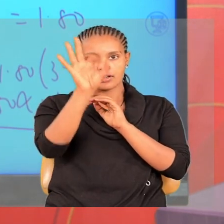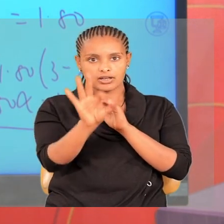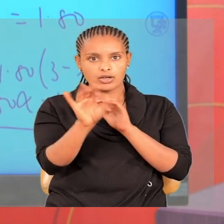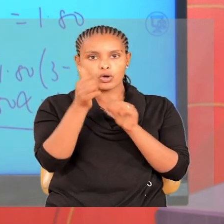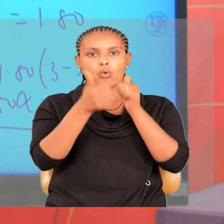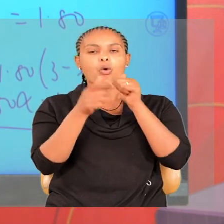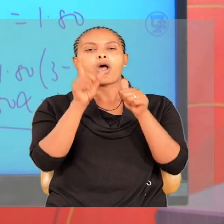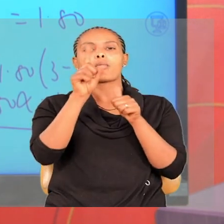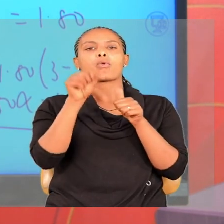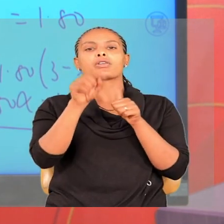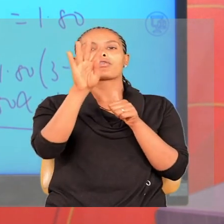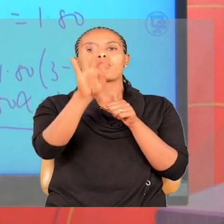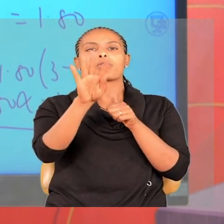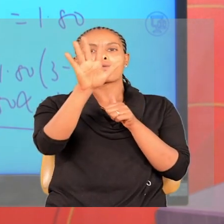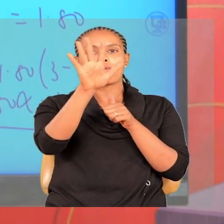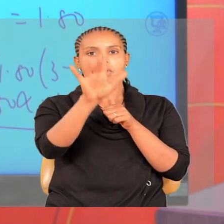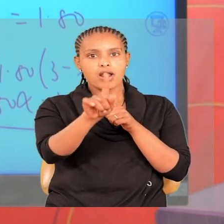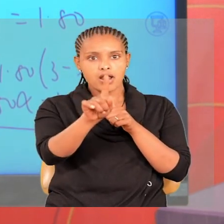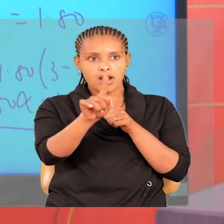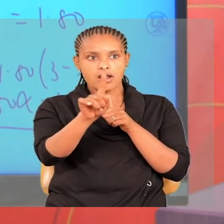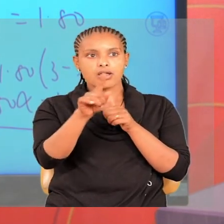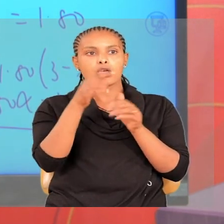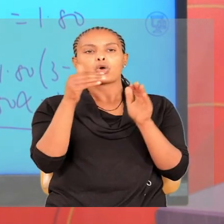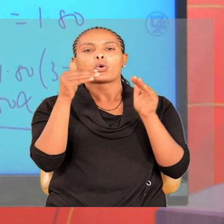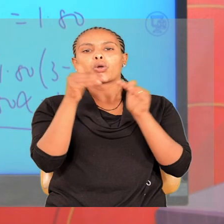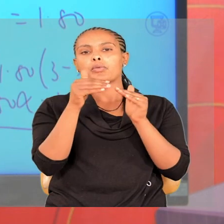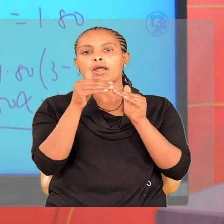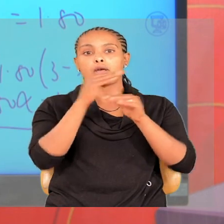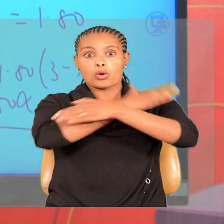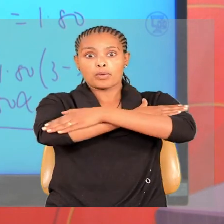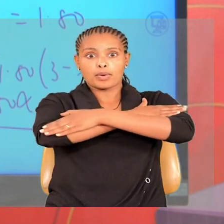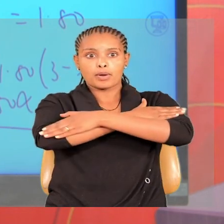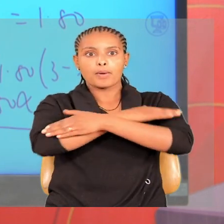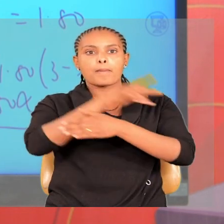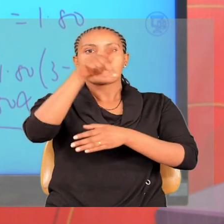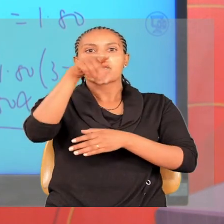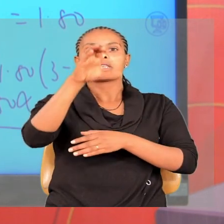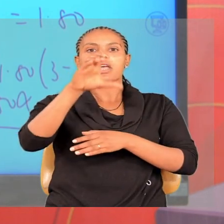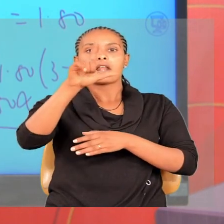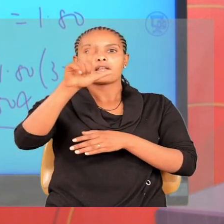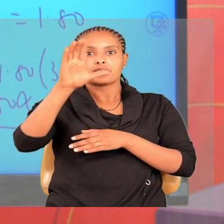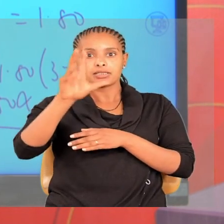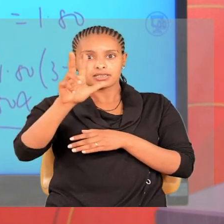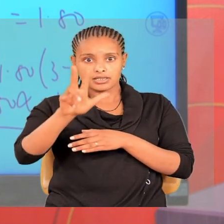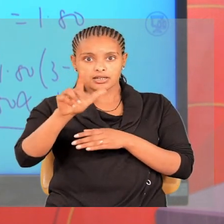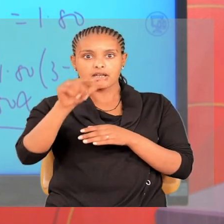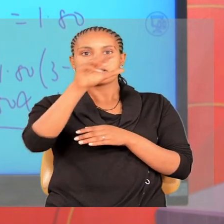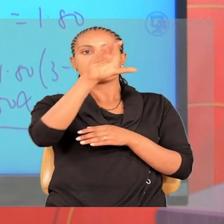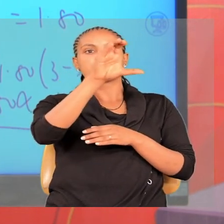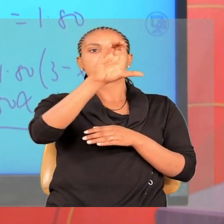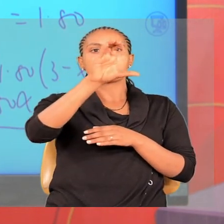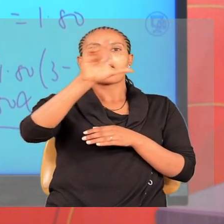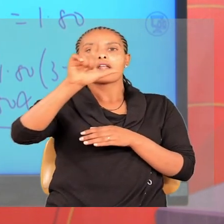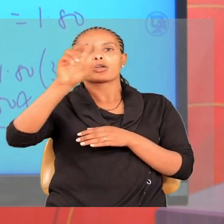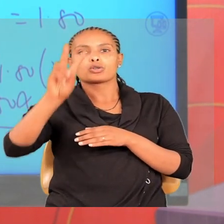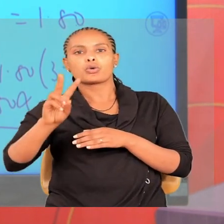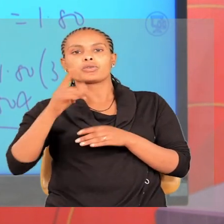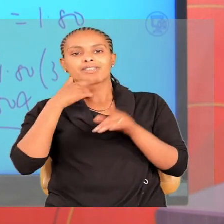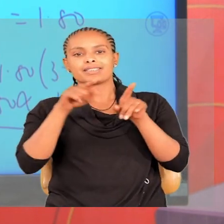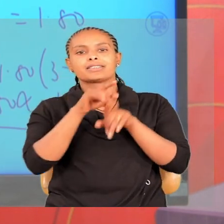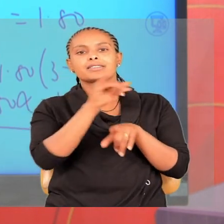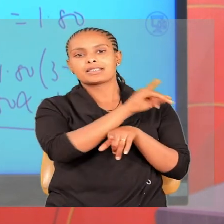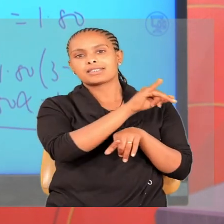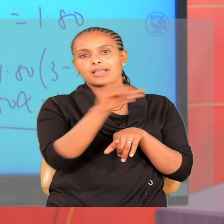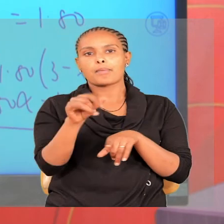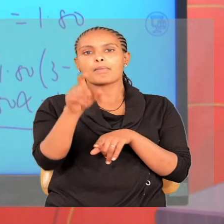is 1.41 molar. Equilibrium concentration of PCl3 and Cl2 is the same,